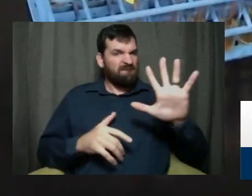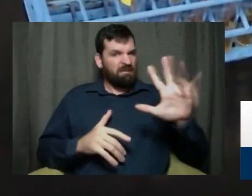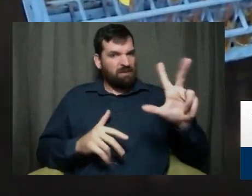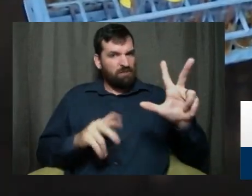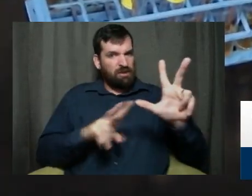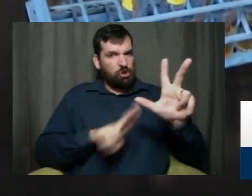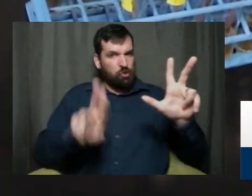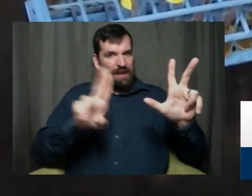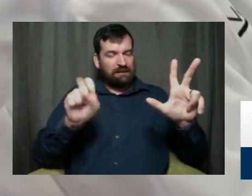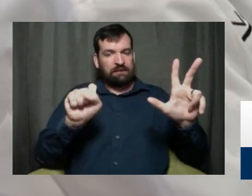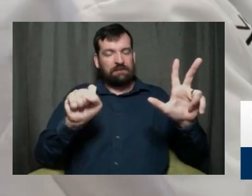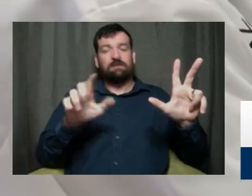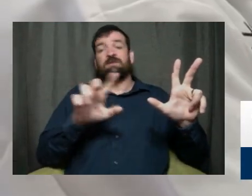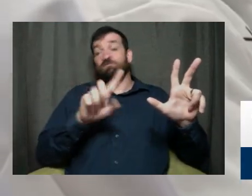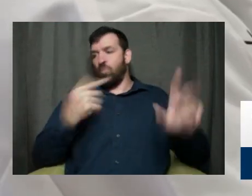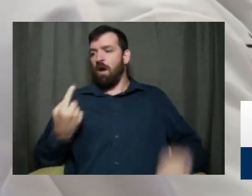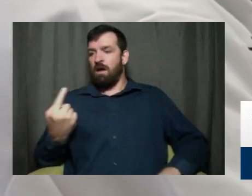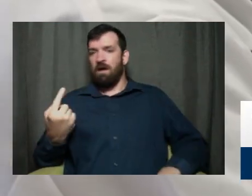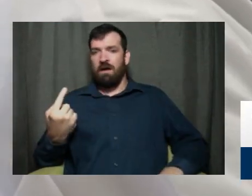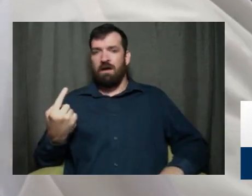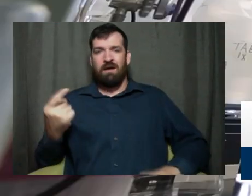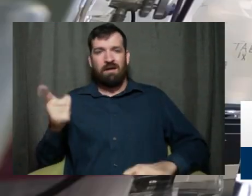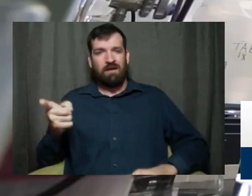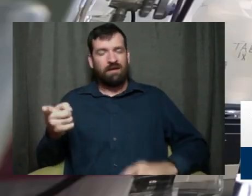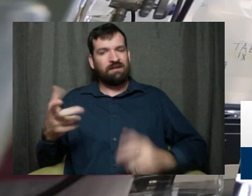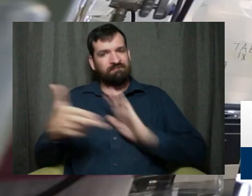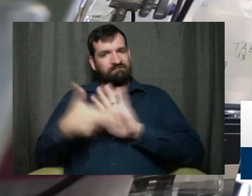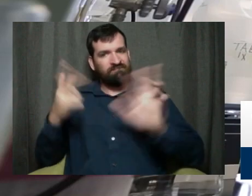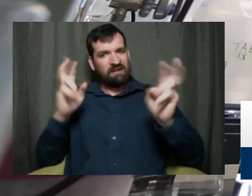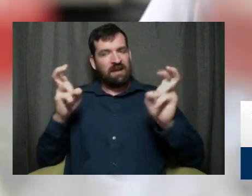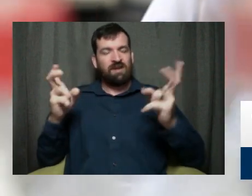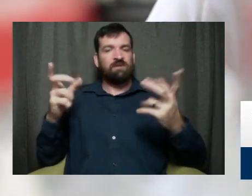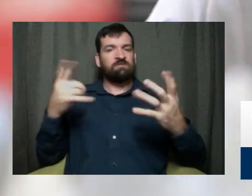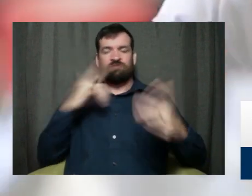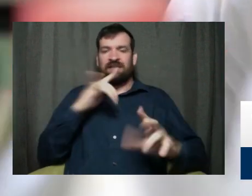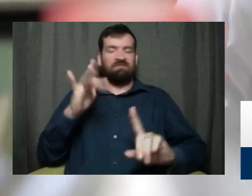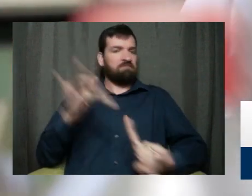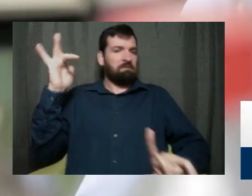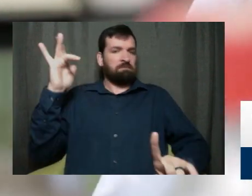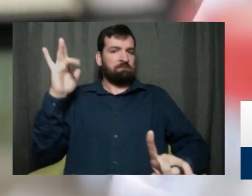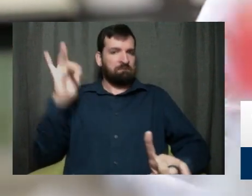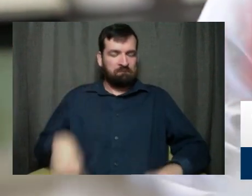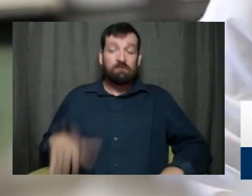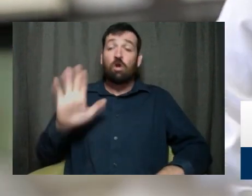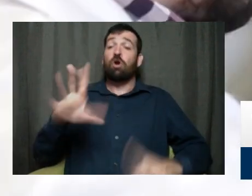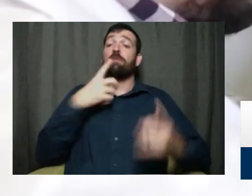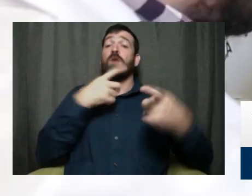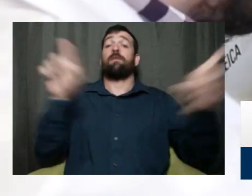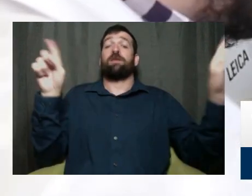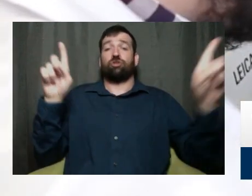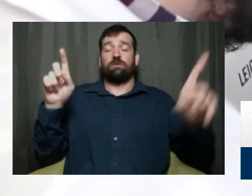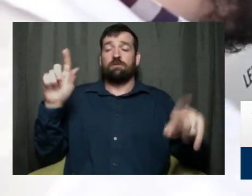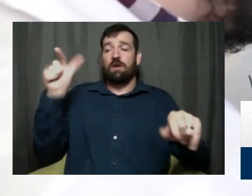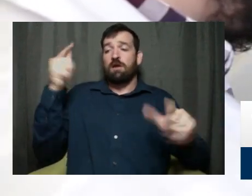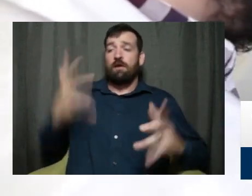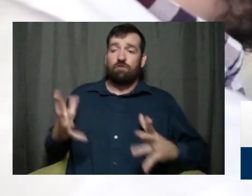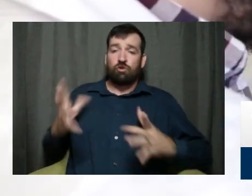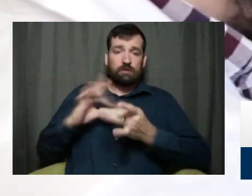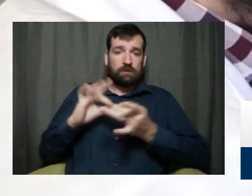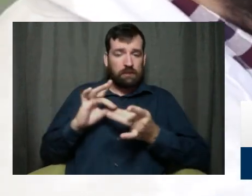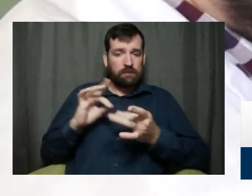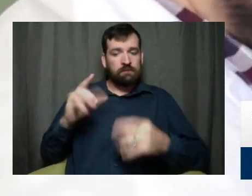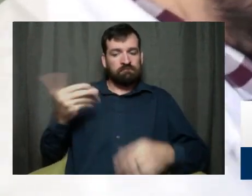this title that is really simply considered the gold standard. In her proclamation, the governor says the fact that we are an